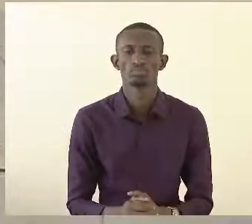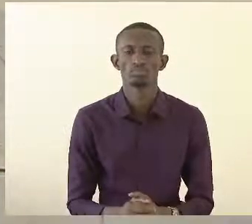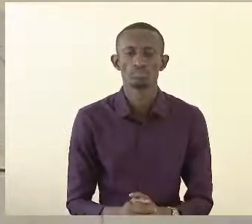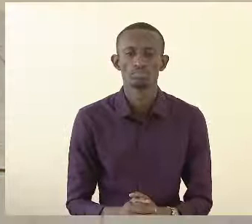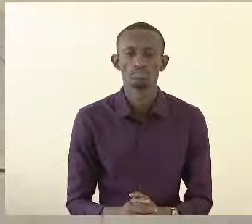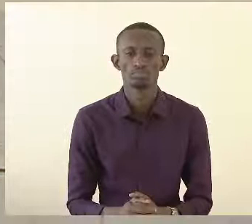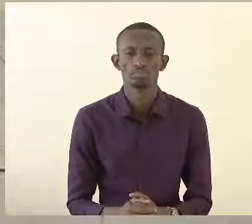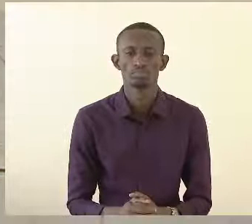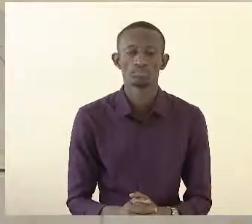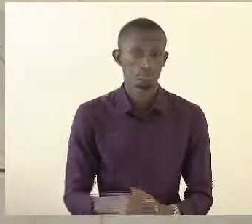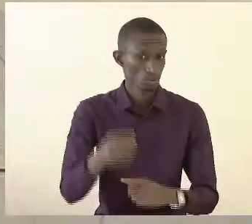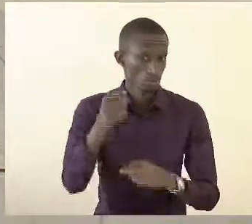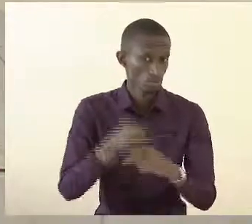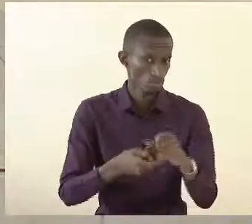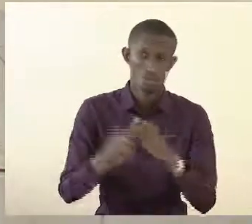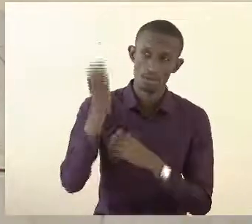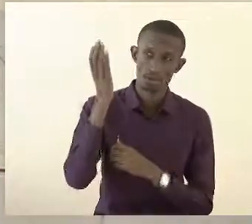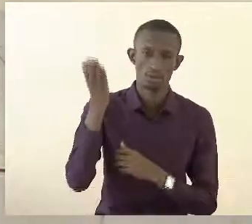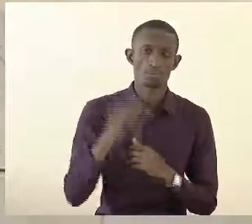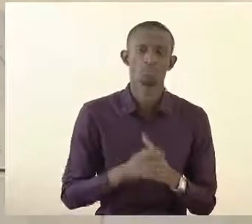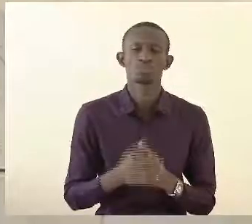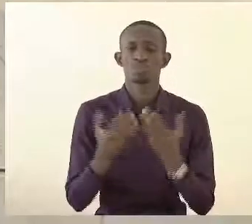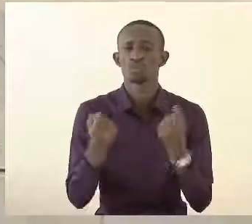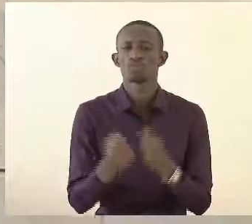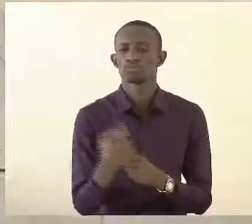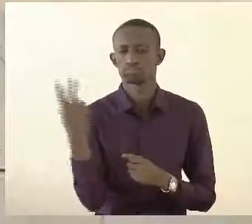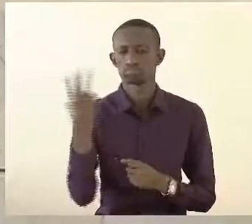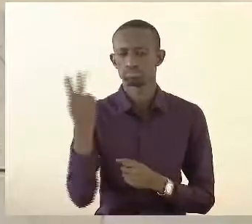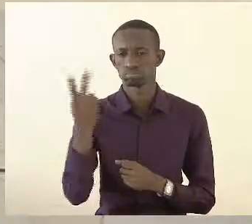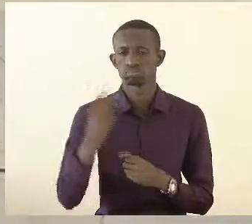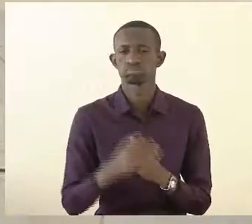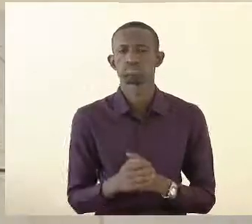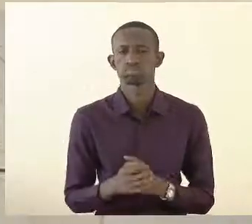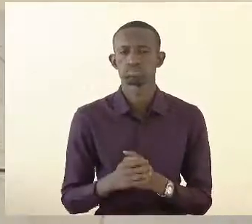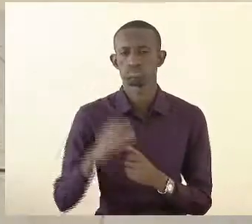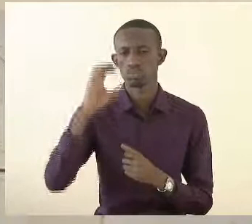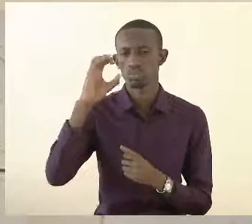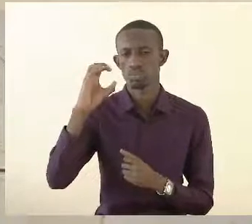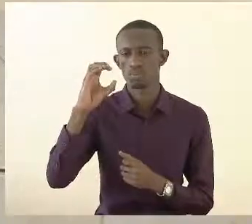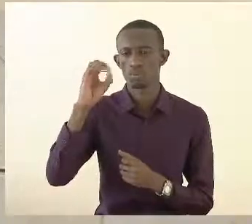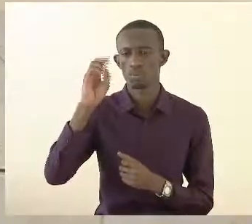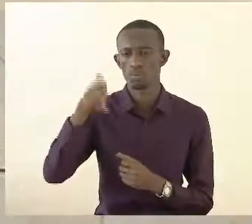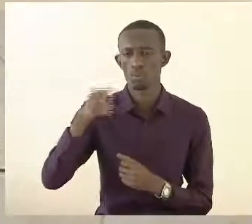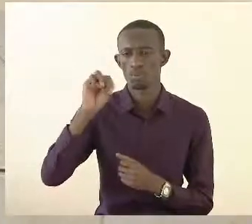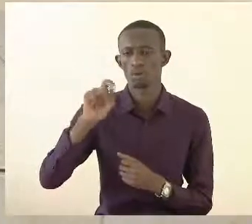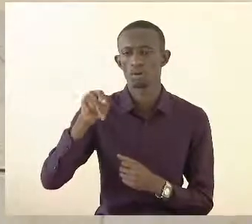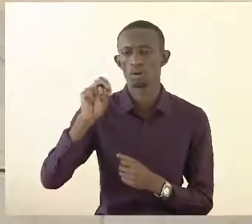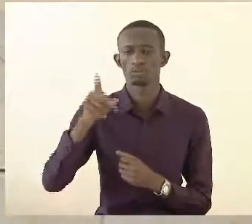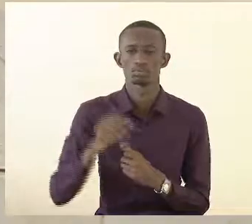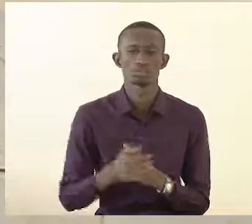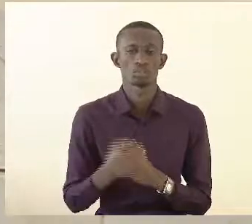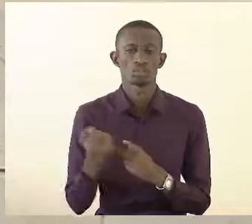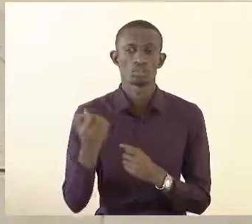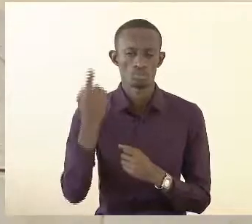And from there, we have two compounds, one with two carbon atoms and another one